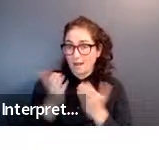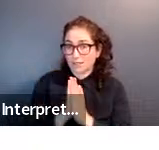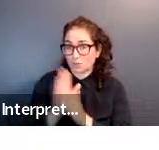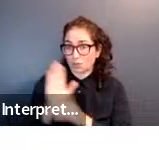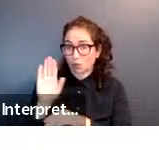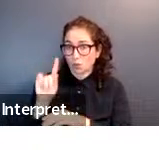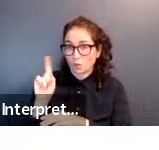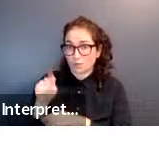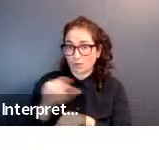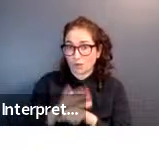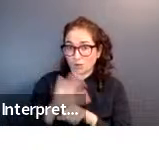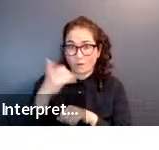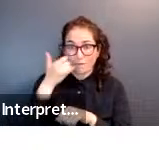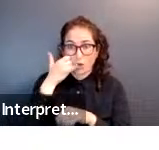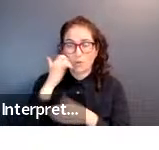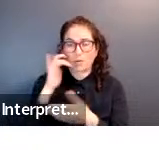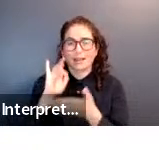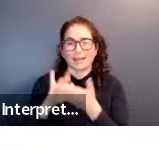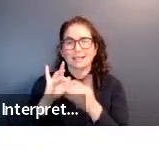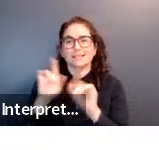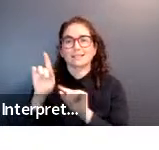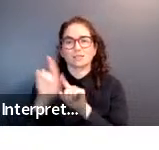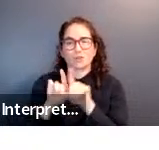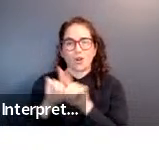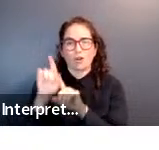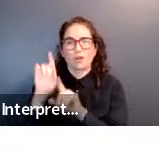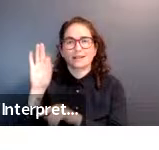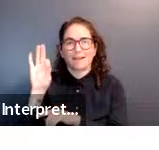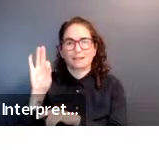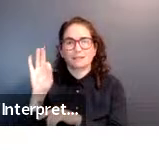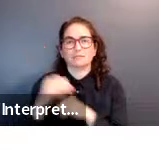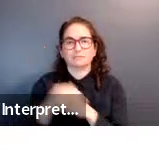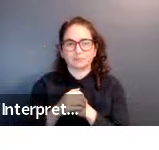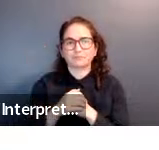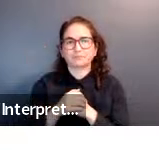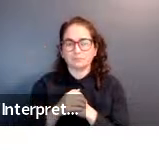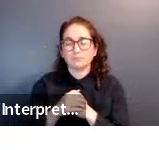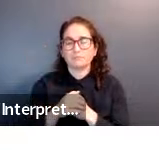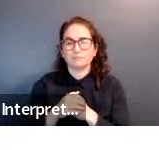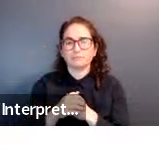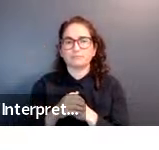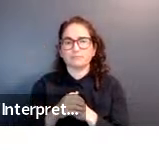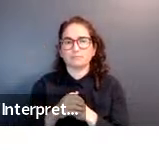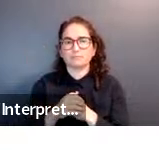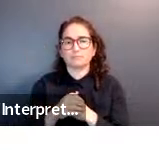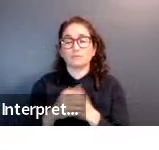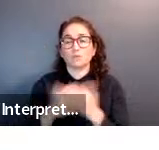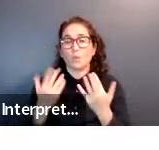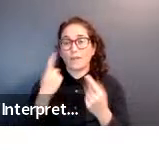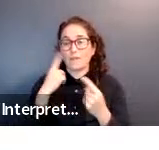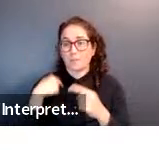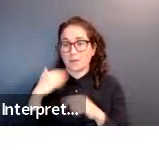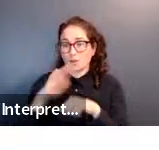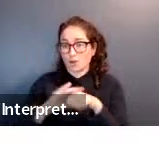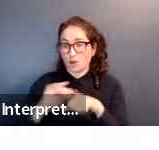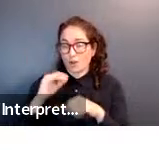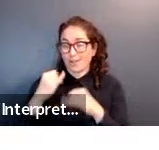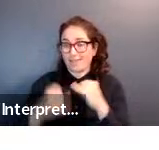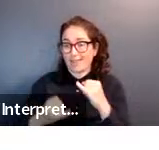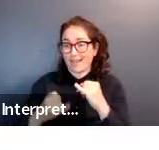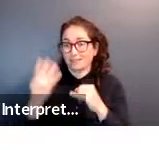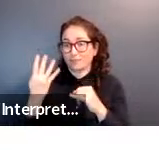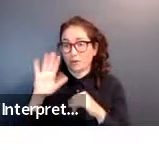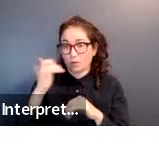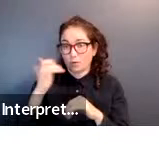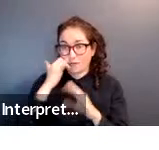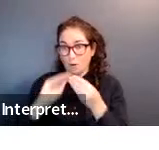via telephone, please select *9 when prompted. Please listen for me to call out the last 3 digits of your phone number.